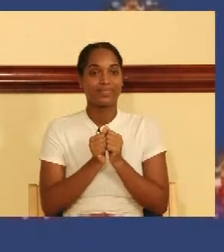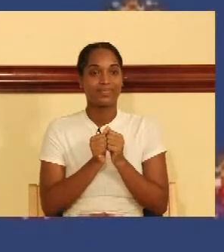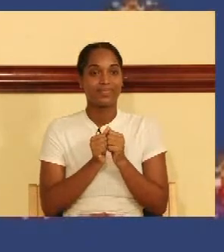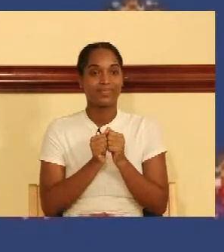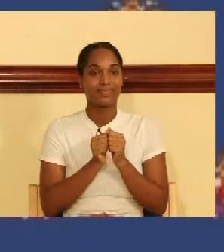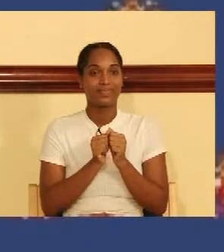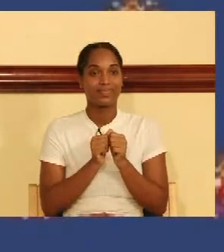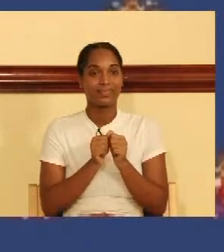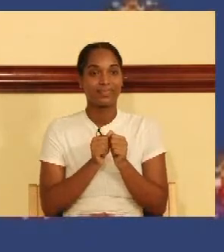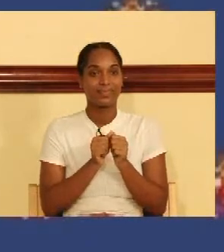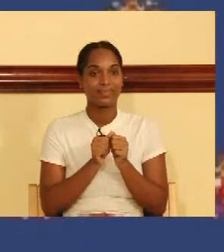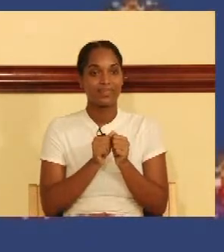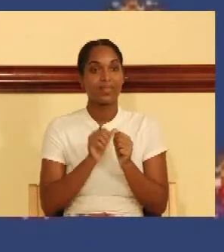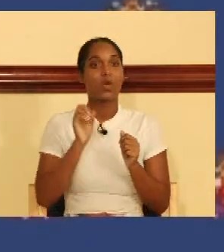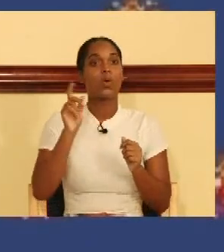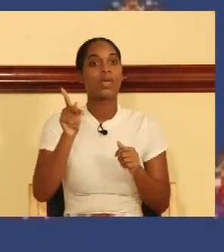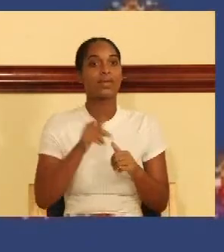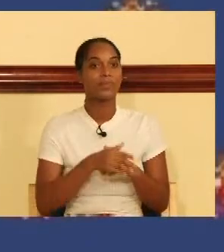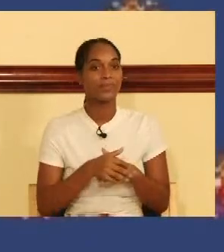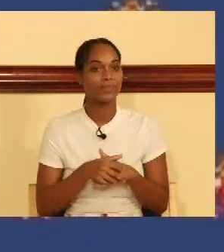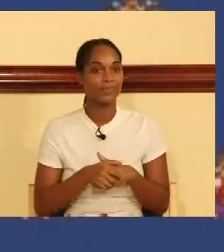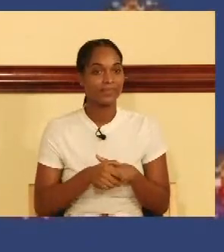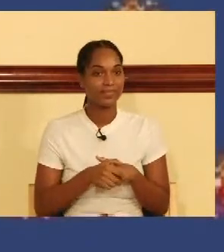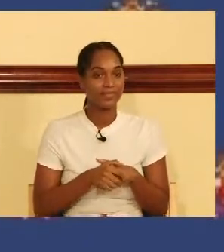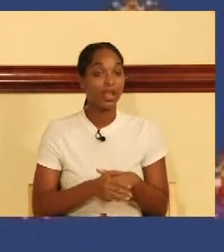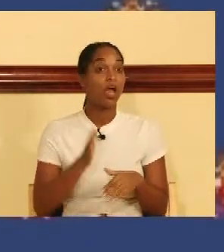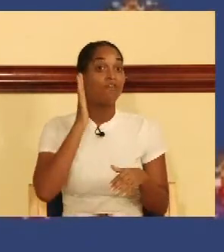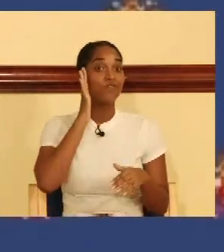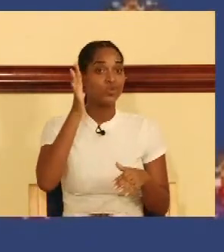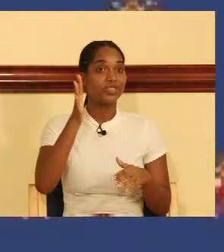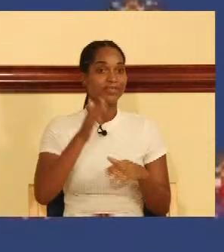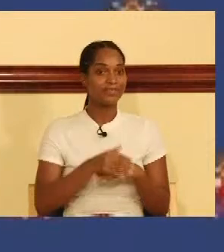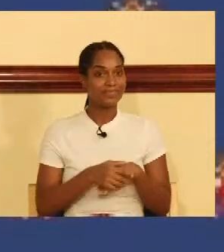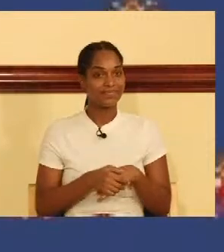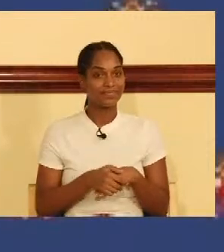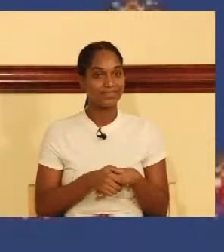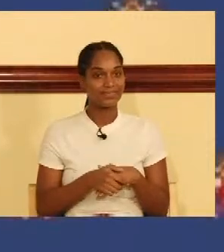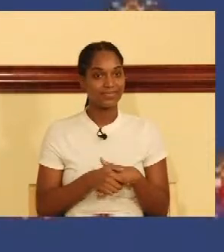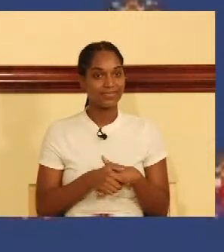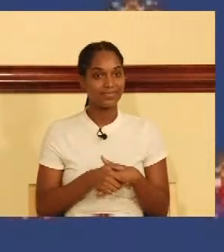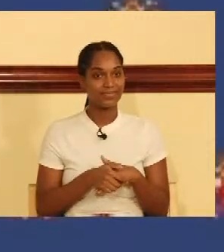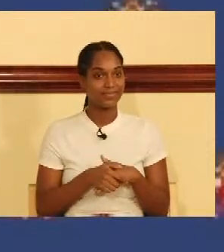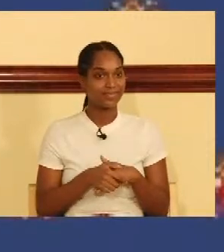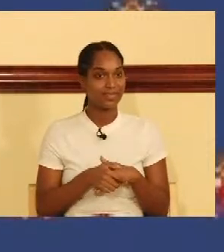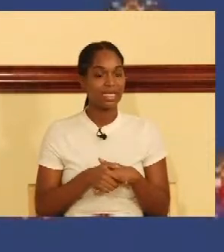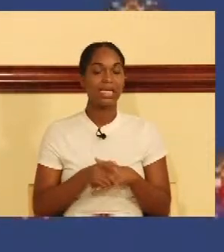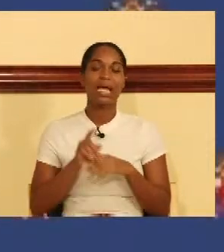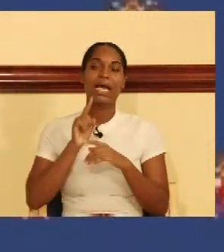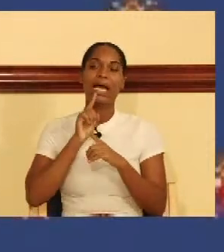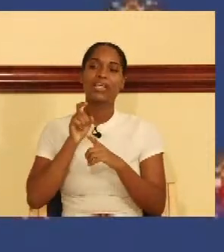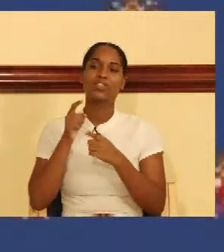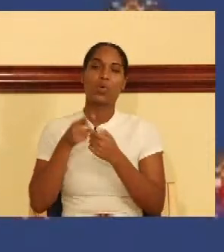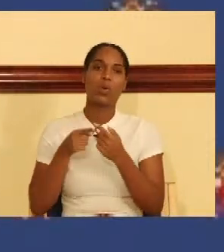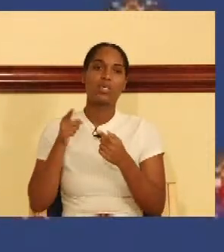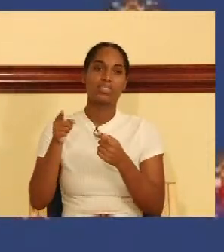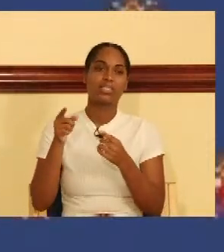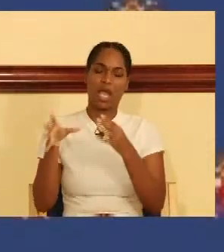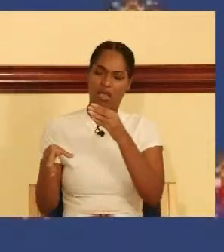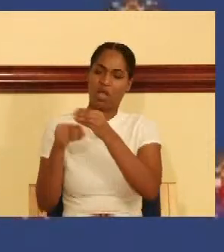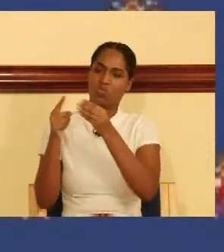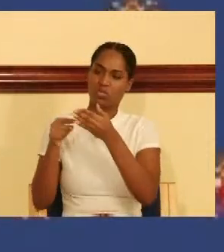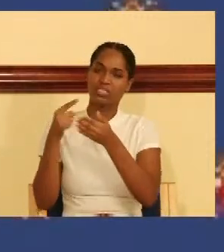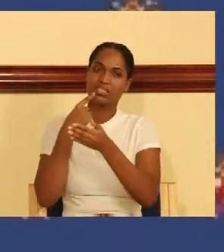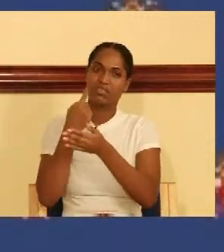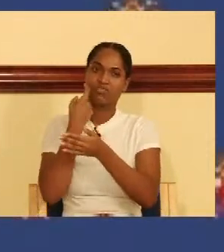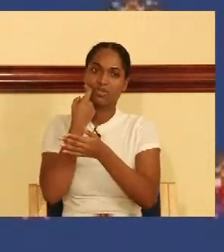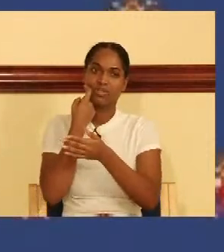now. Okay. Future. To add to what Dr. Hendricks says, universally